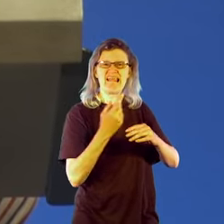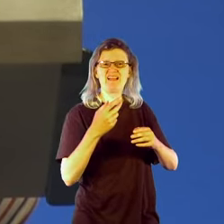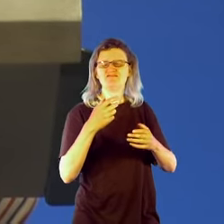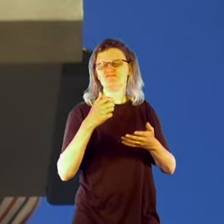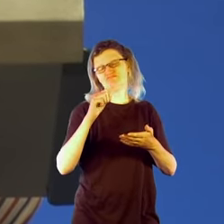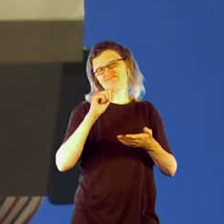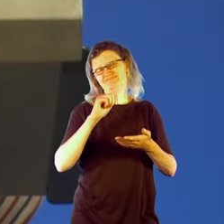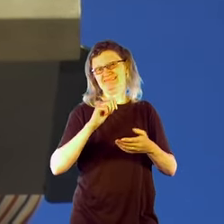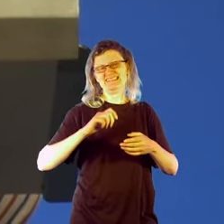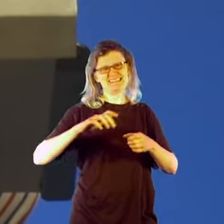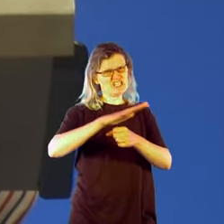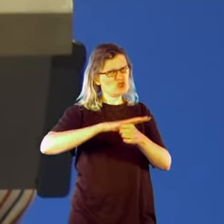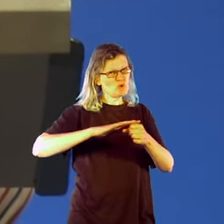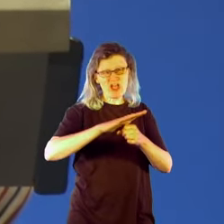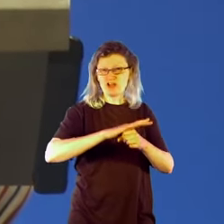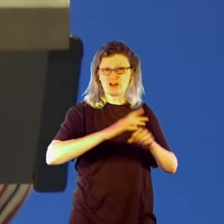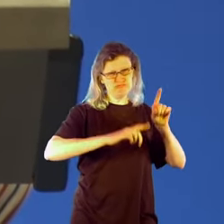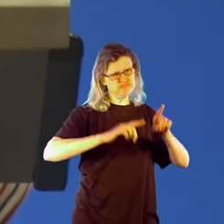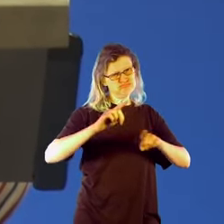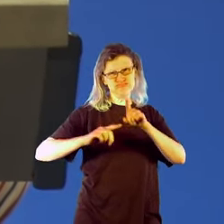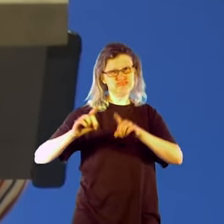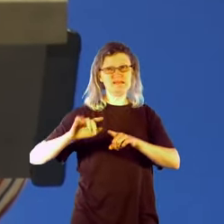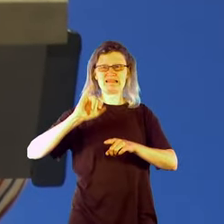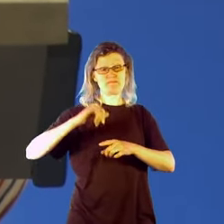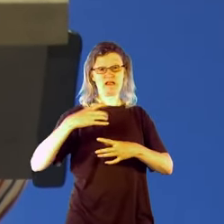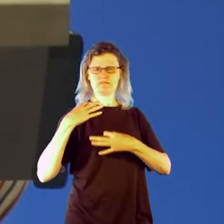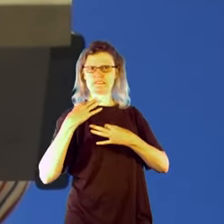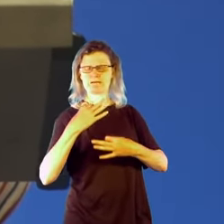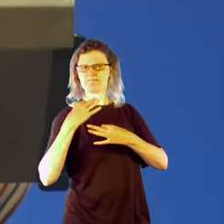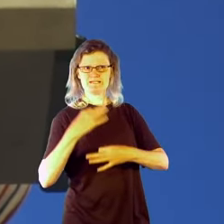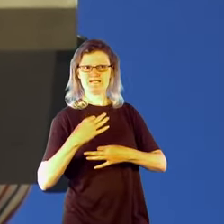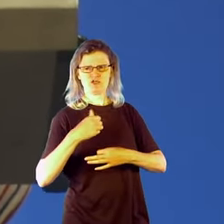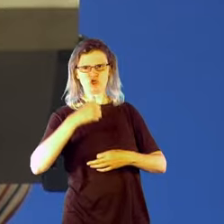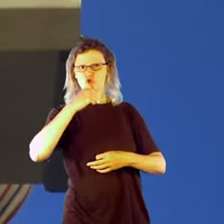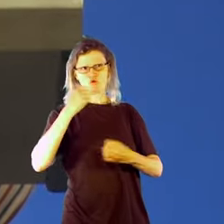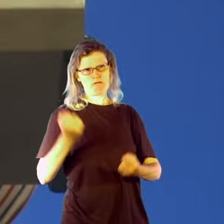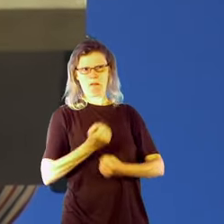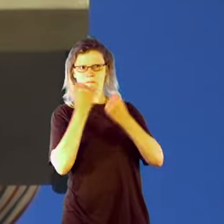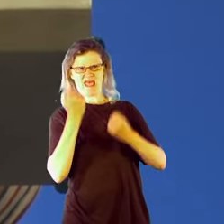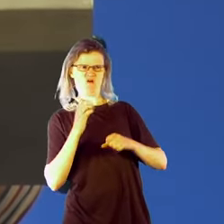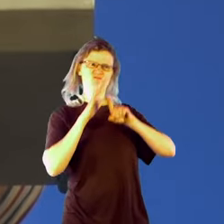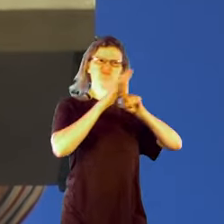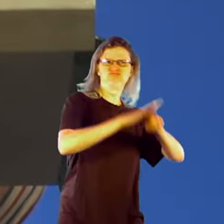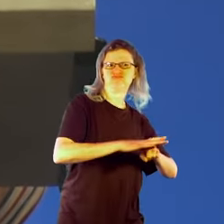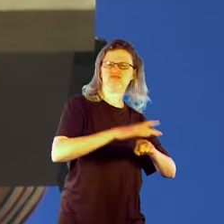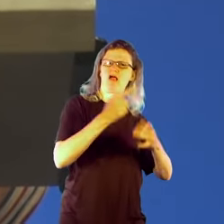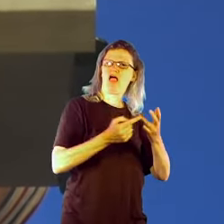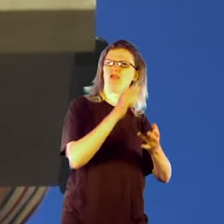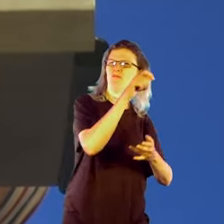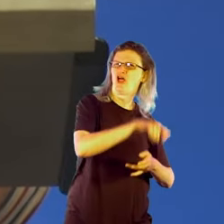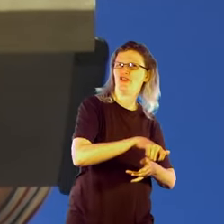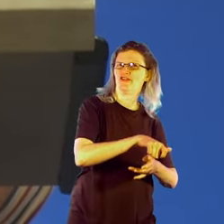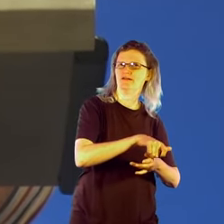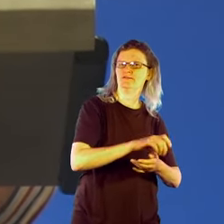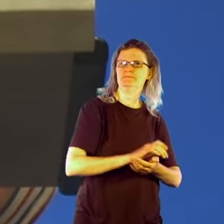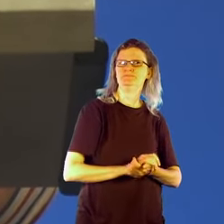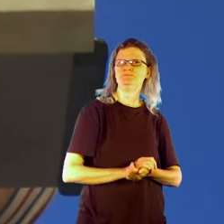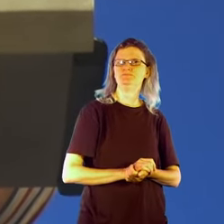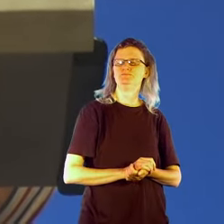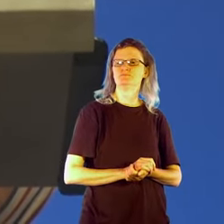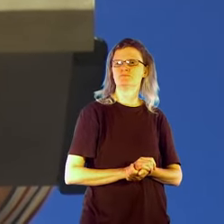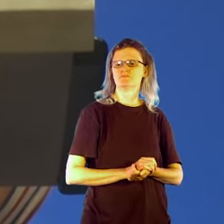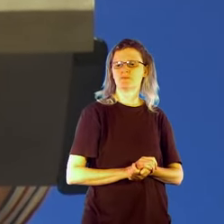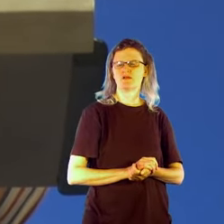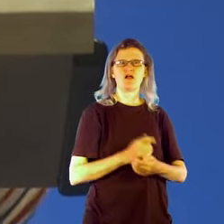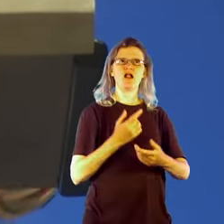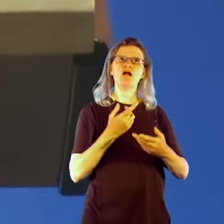circumstances, I think could be tempted to use or abuse another person. Joining in the